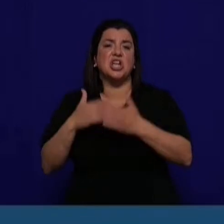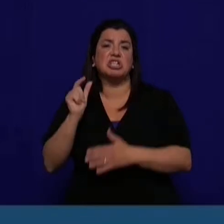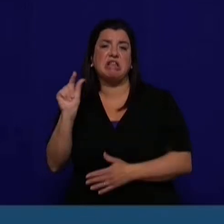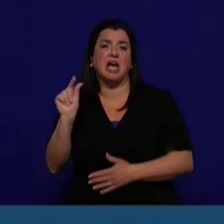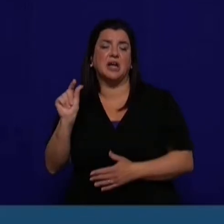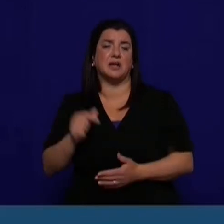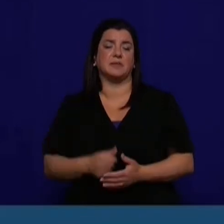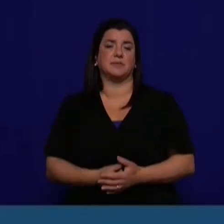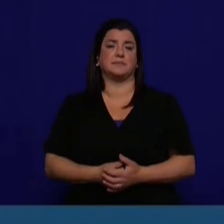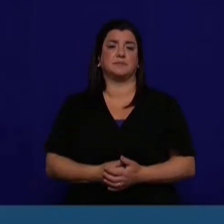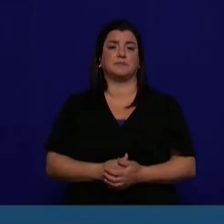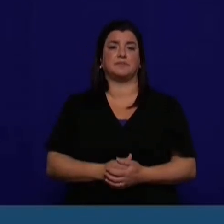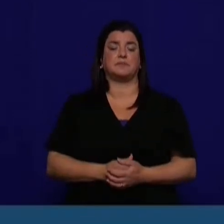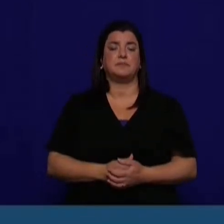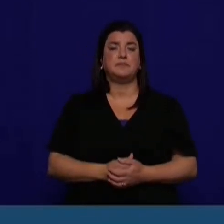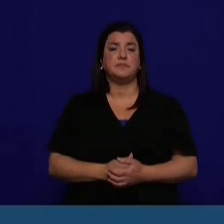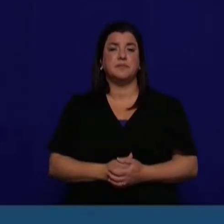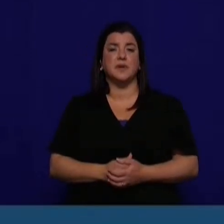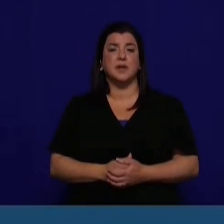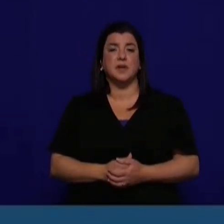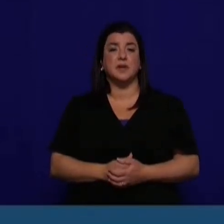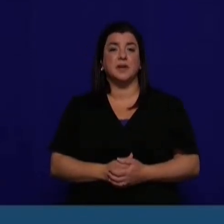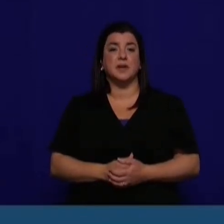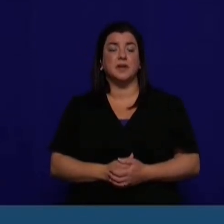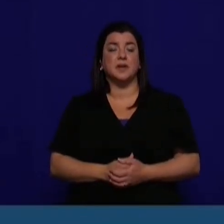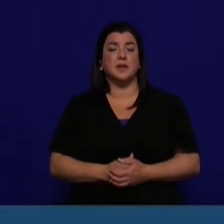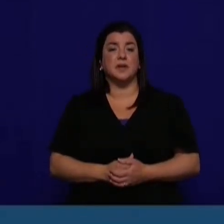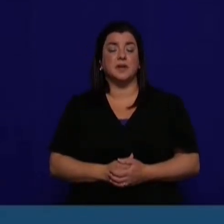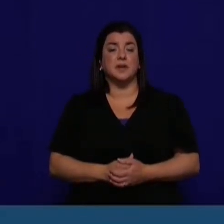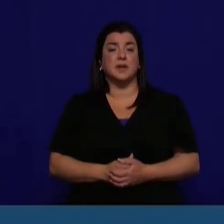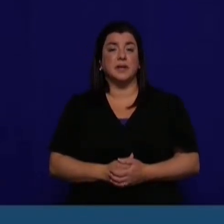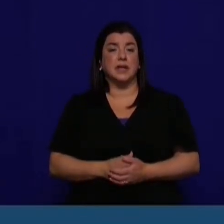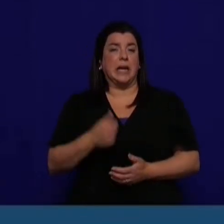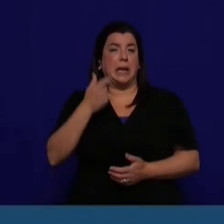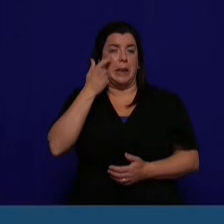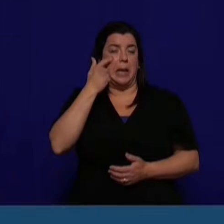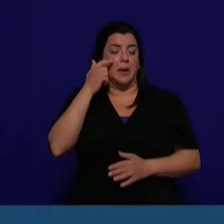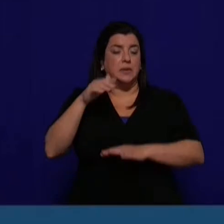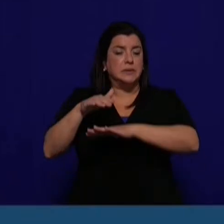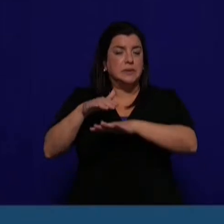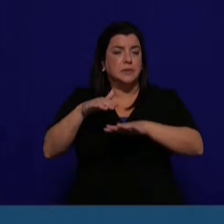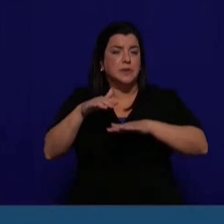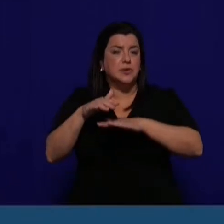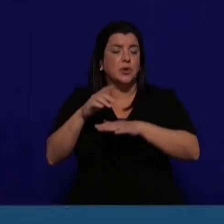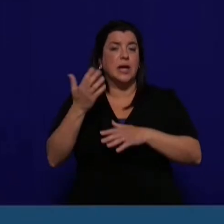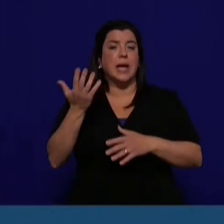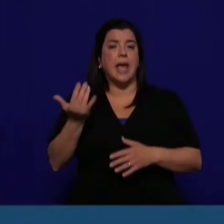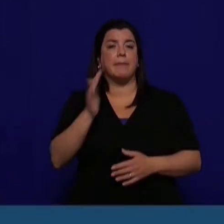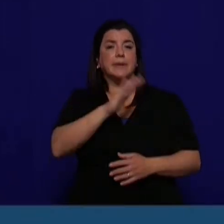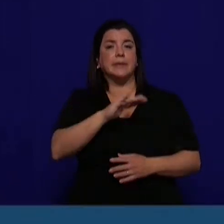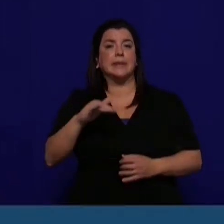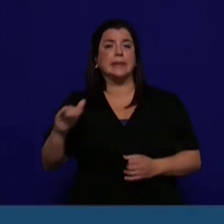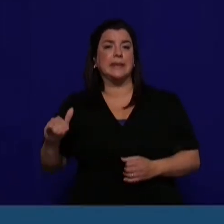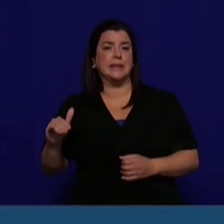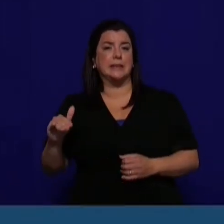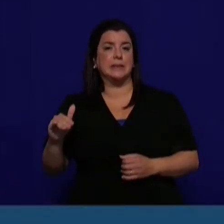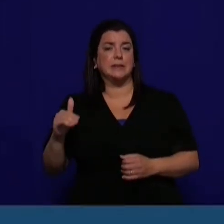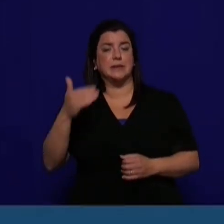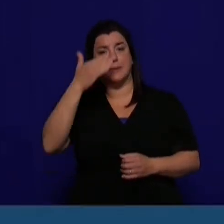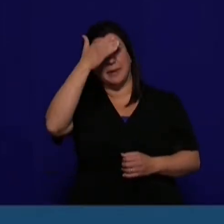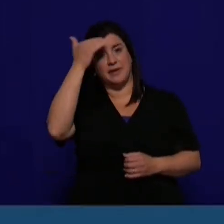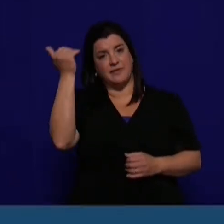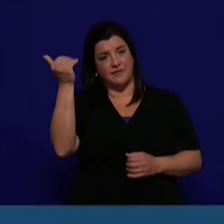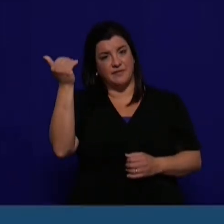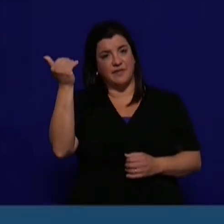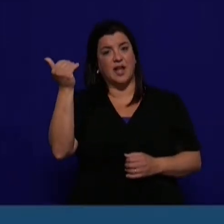Jekk inħarsu naqra lejn is-sitwazzjoni ta' x'inhuwa għaddejjin bħala il-każijiet li qed ikollna, rajna li bħal ma